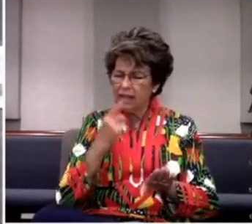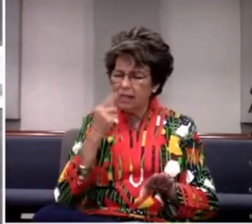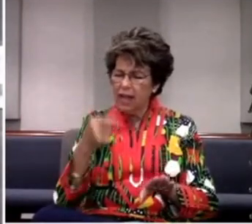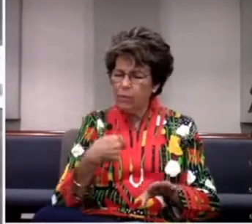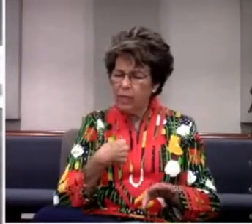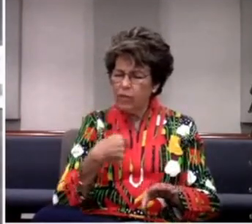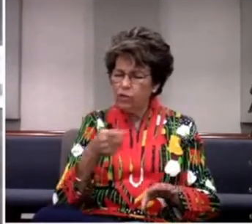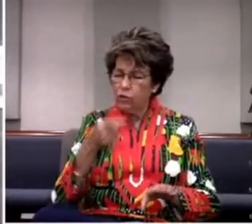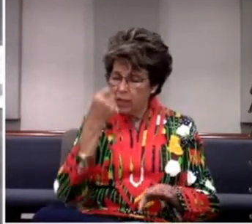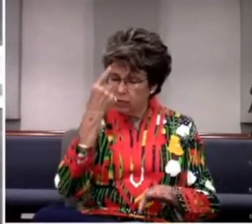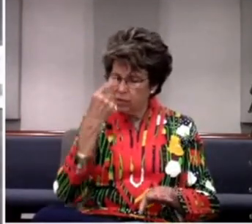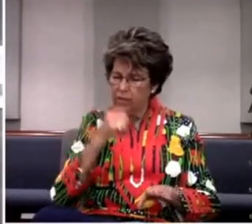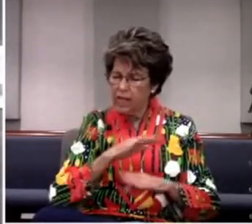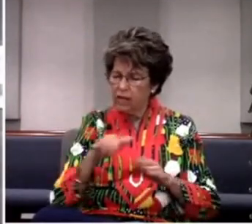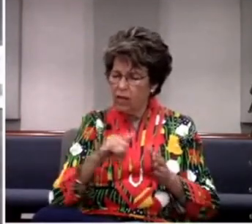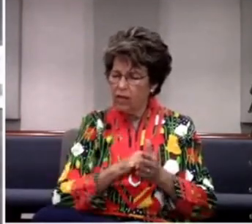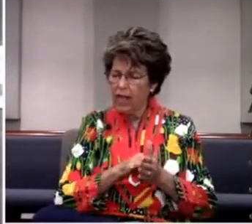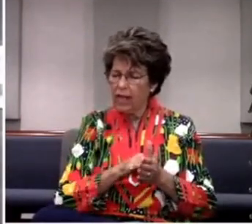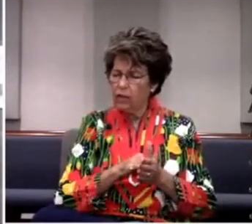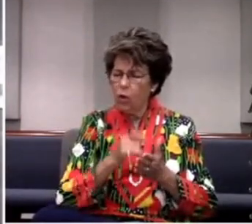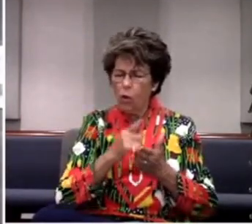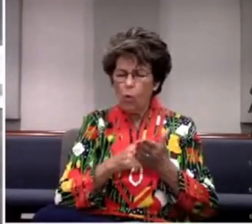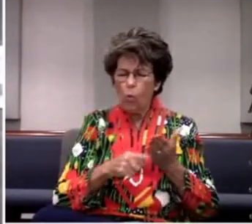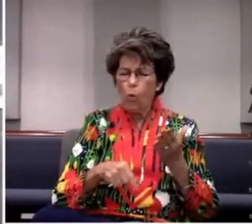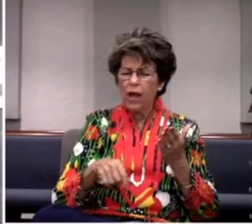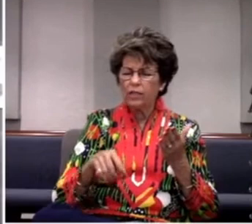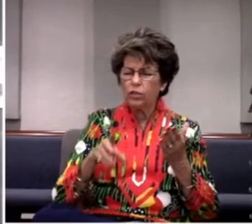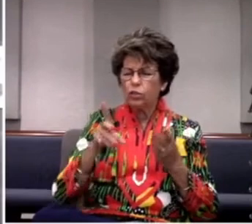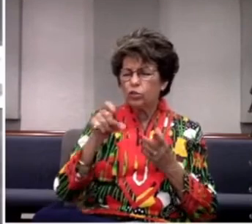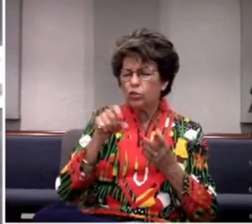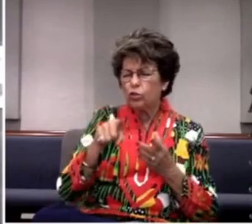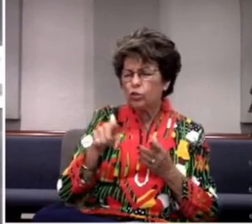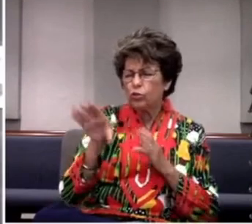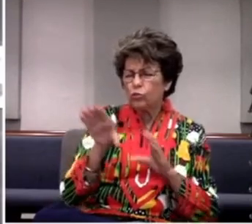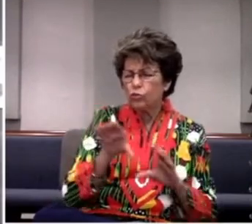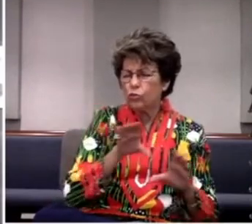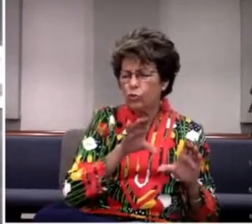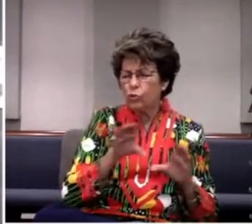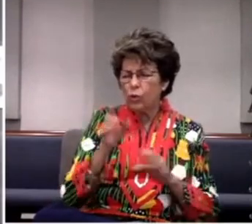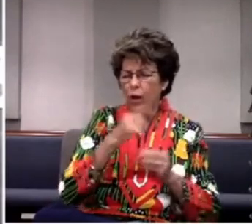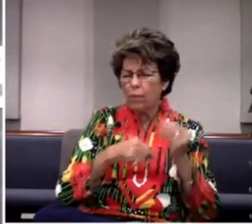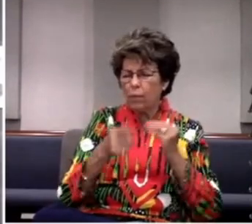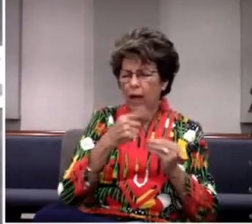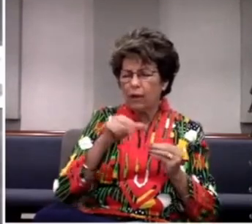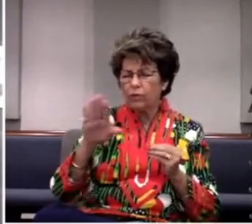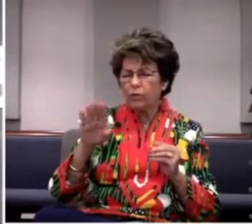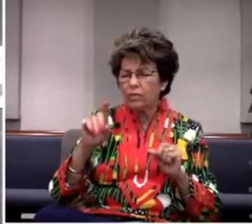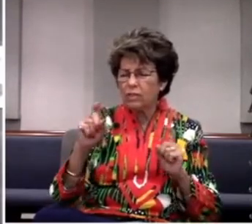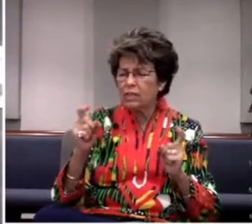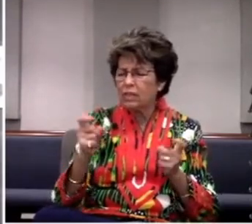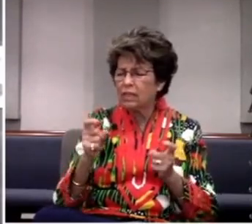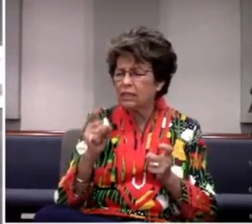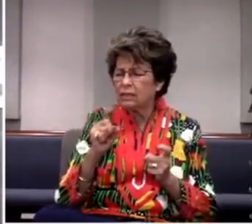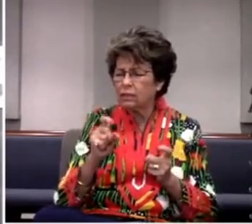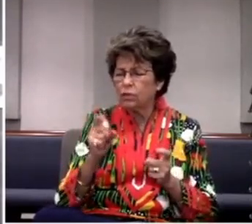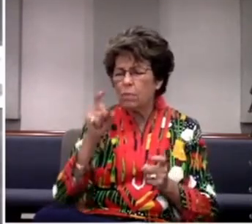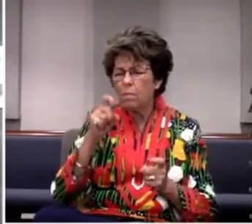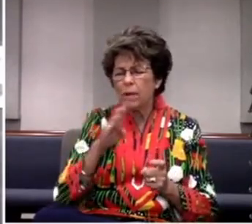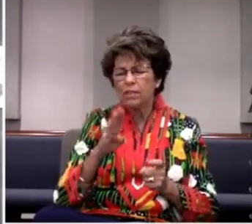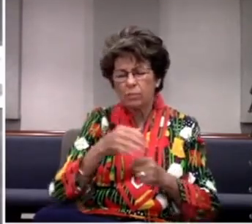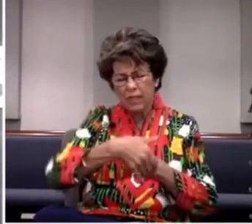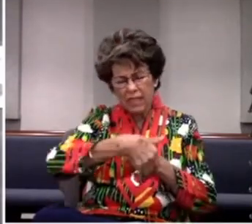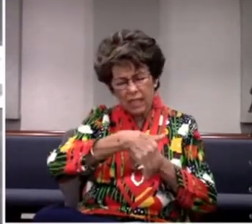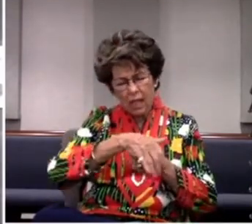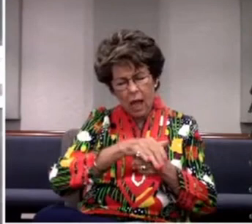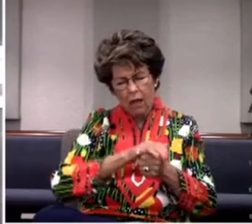then you have to understand, what do you do about you? What do you do about your sin? It has to be covered by the blood of Jesus.